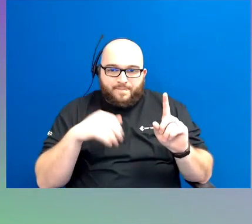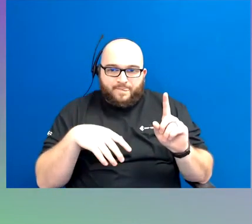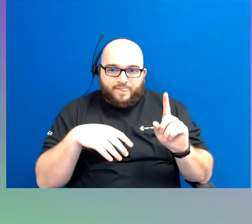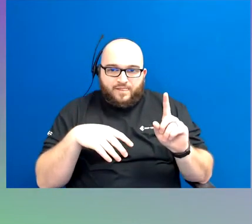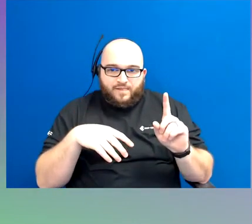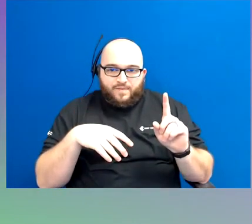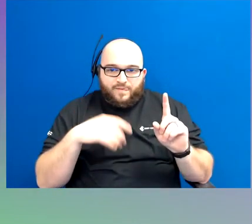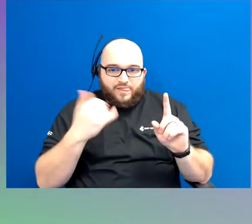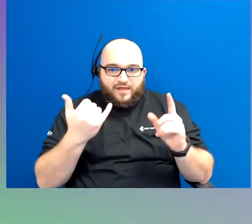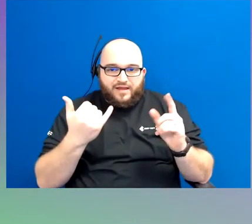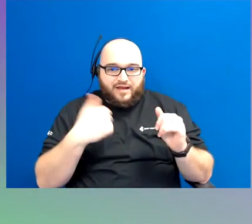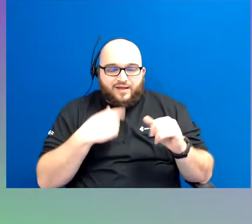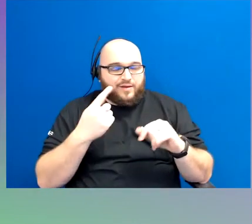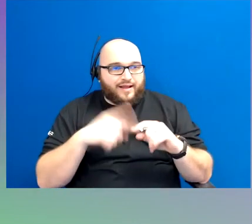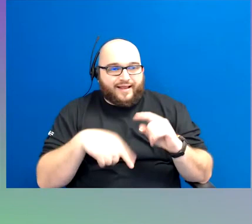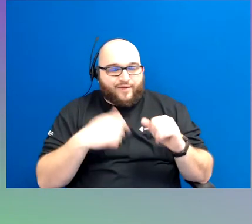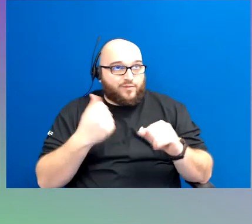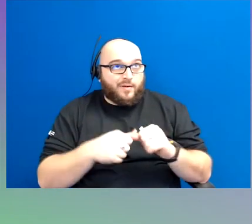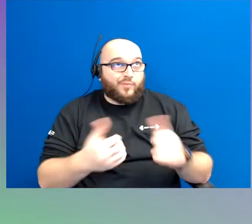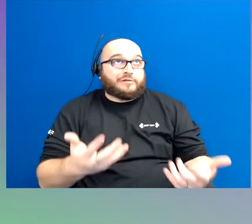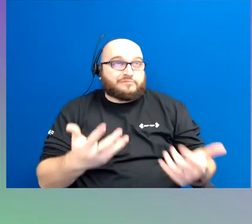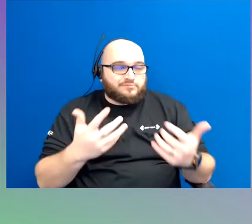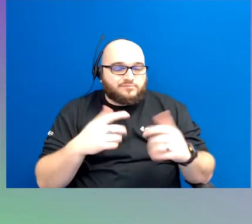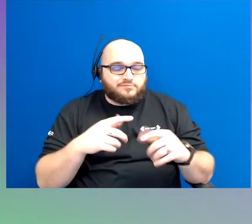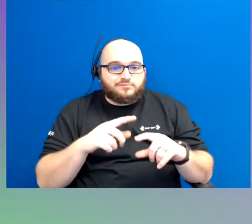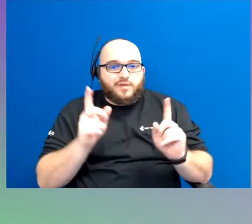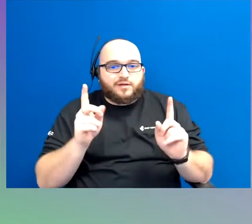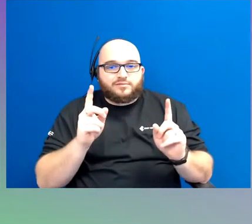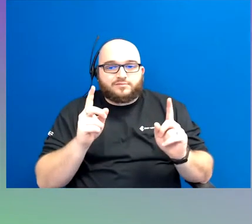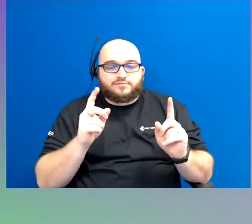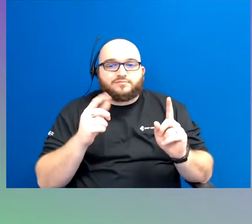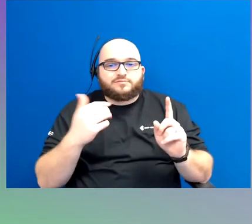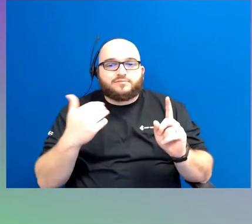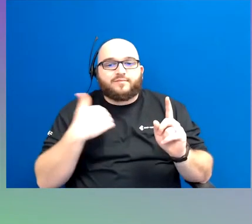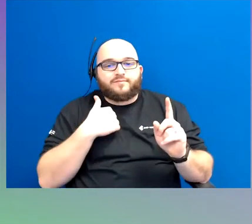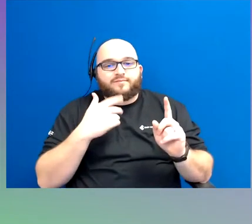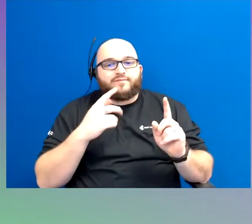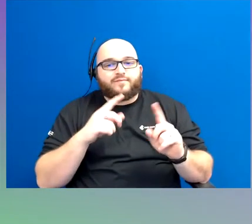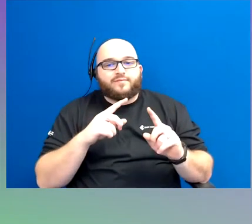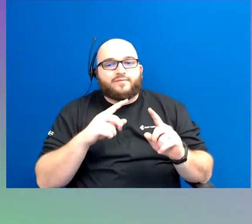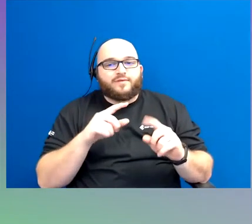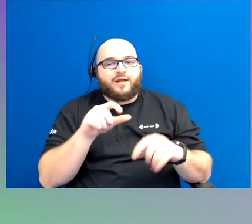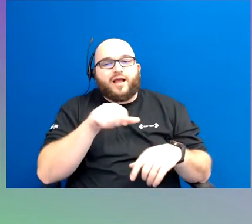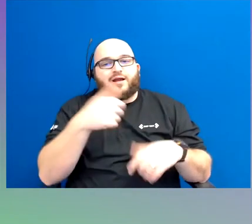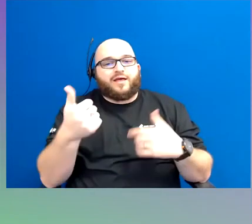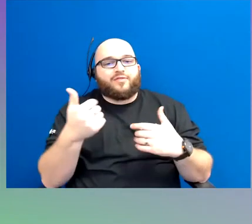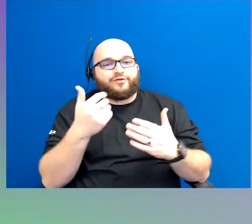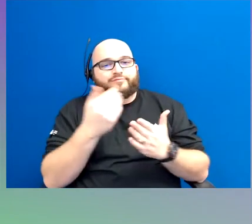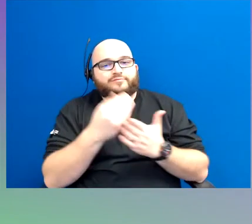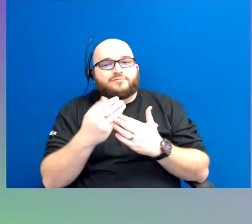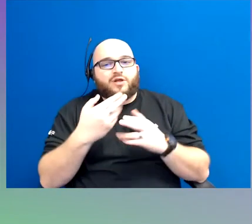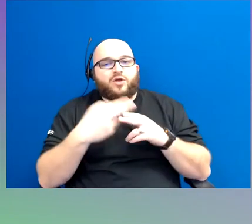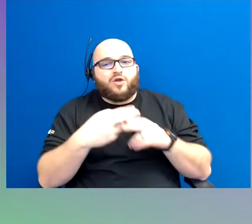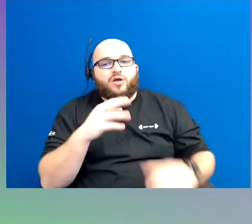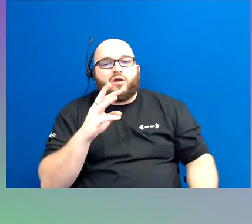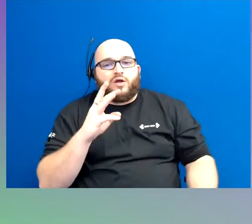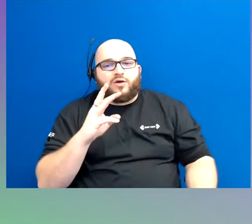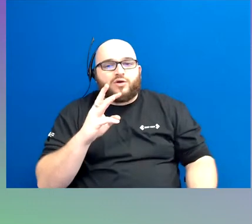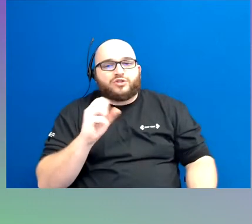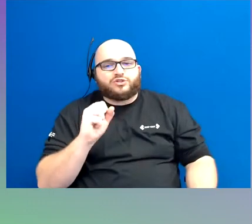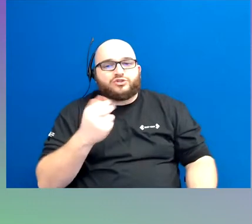Oh, now I can't remember it, but there's a different shops out there. Scott Winkle has a web